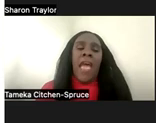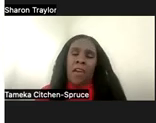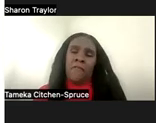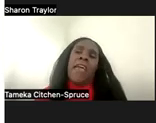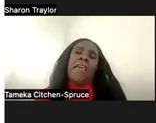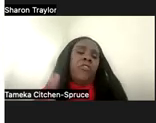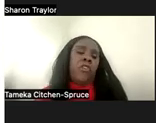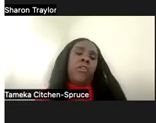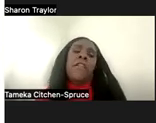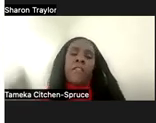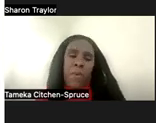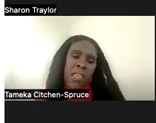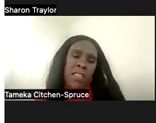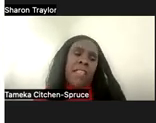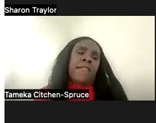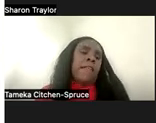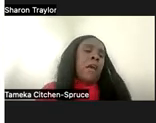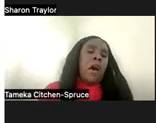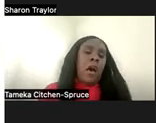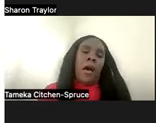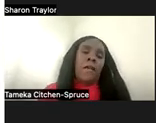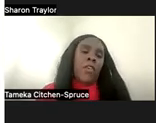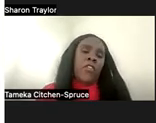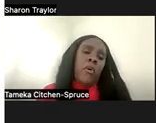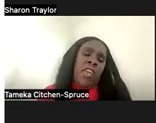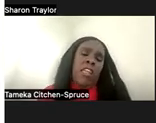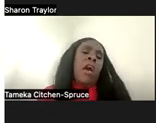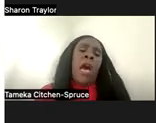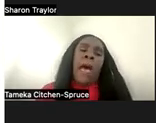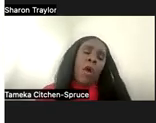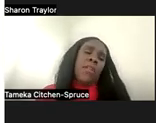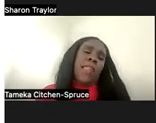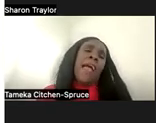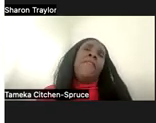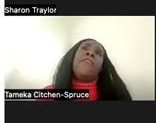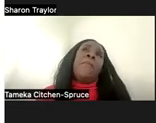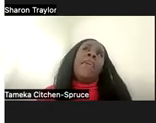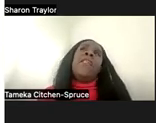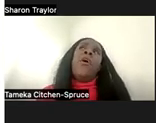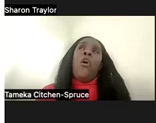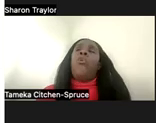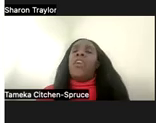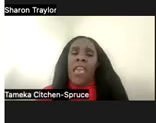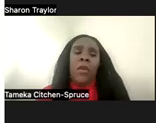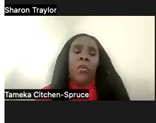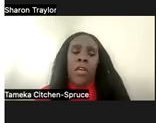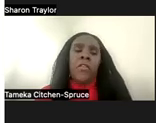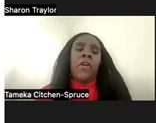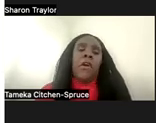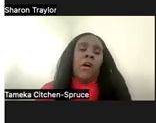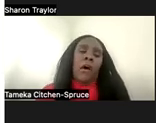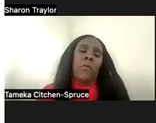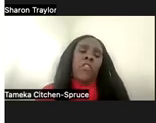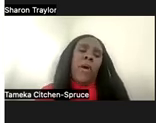and have that interdependence, you know, in our lives, and being okay